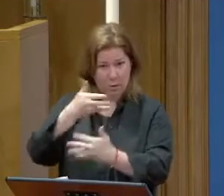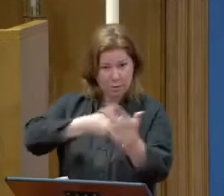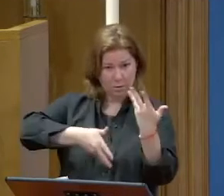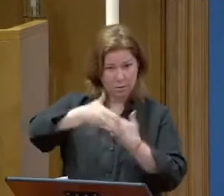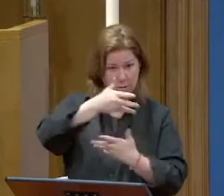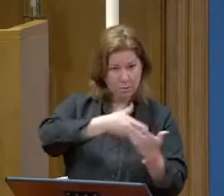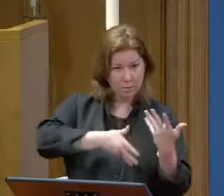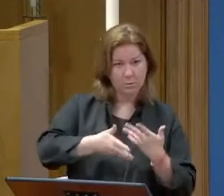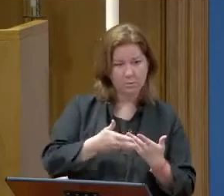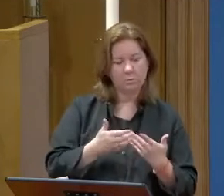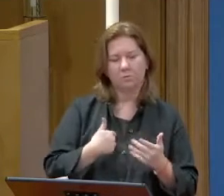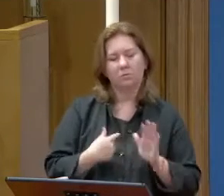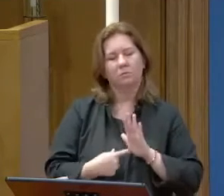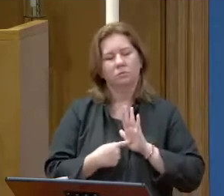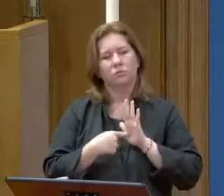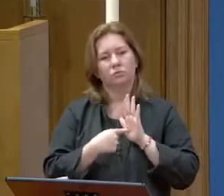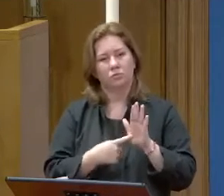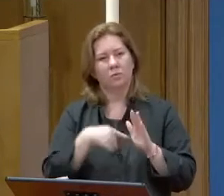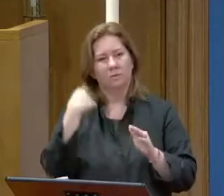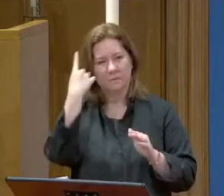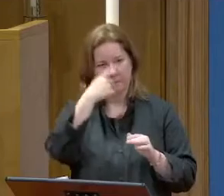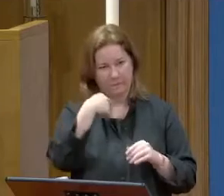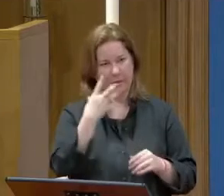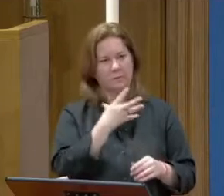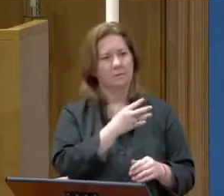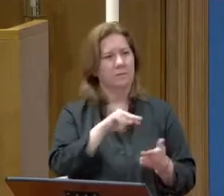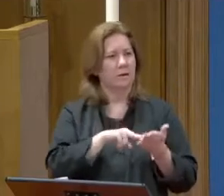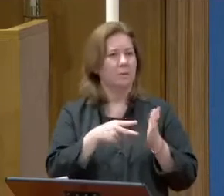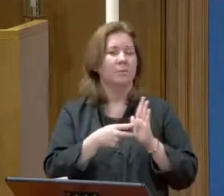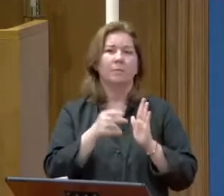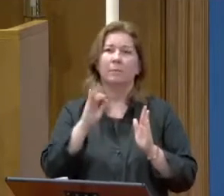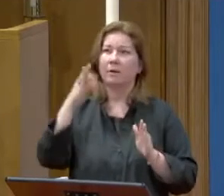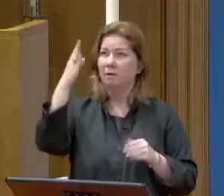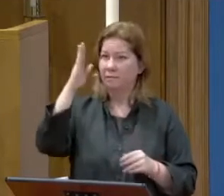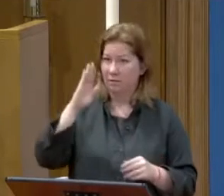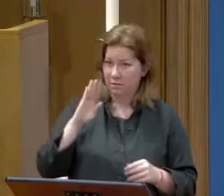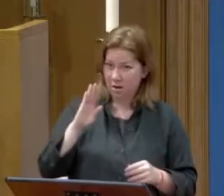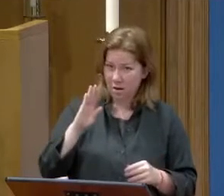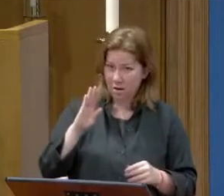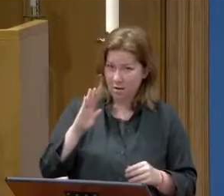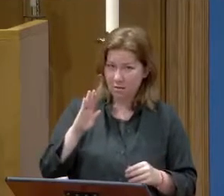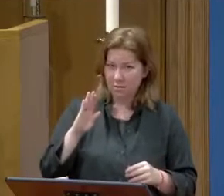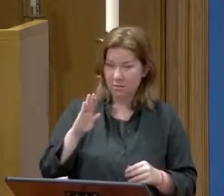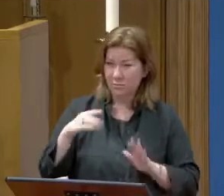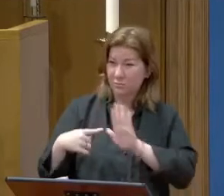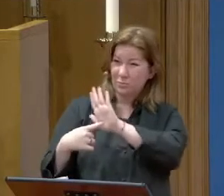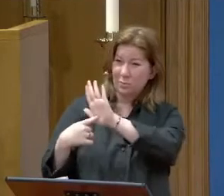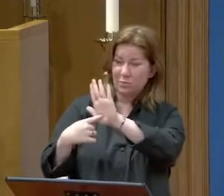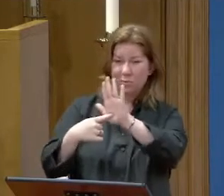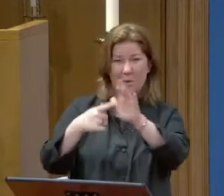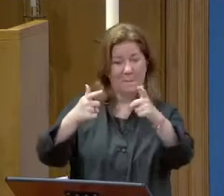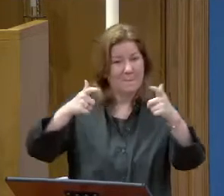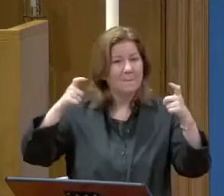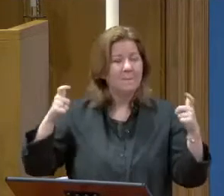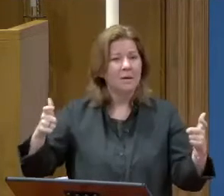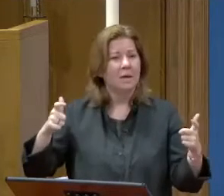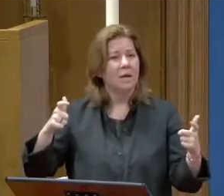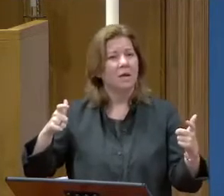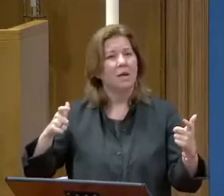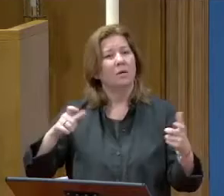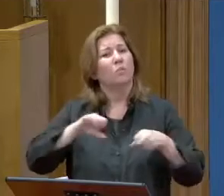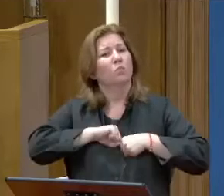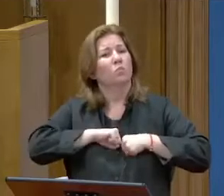neighbors, we exhibit the face and the purposes of God to a big, broken, skeptical